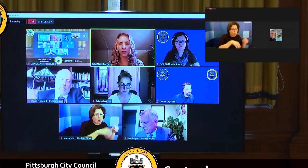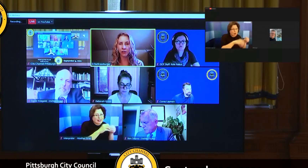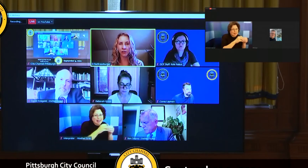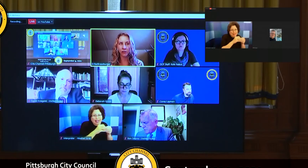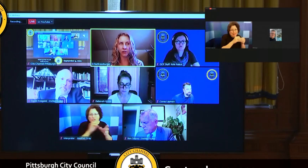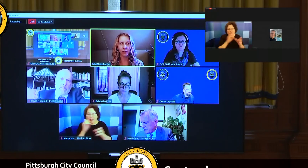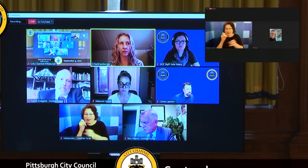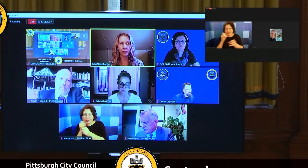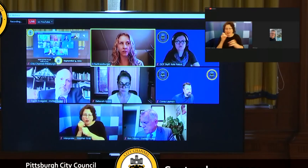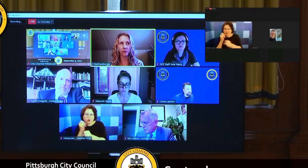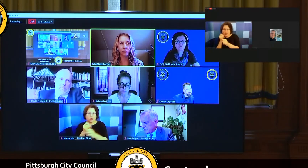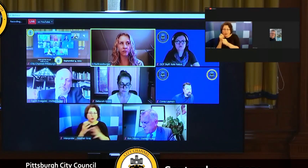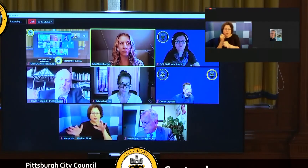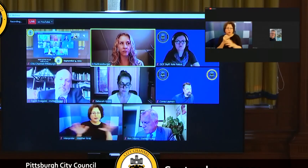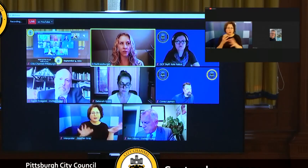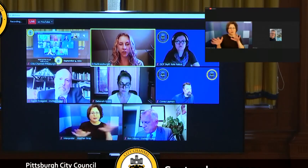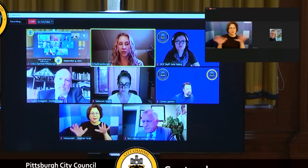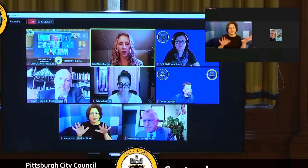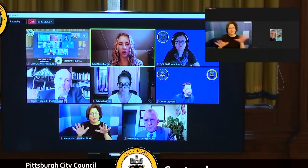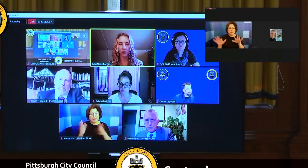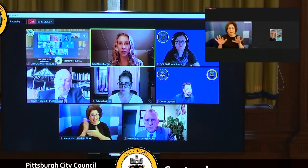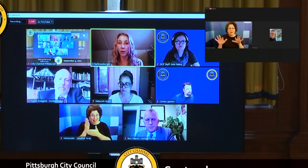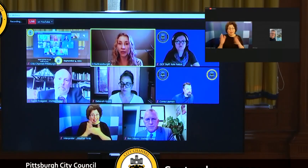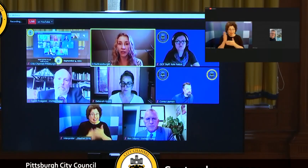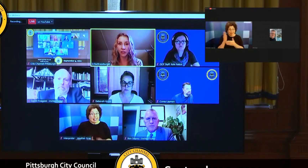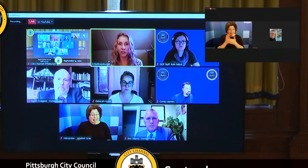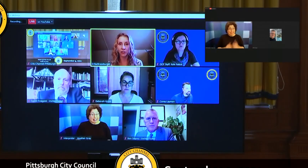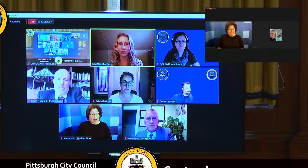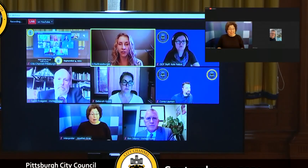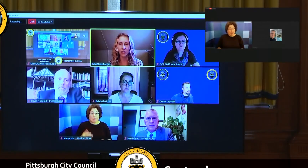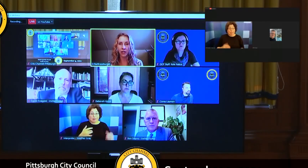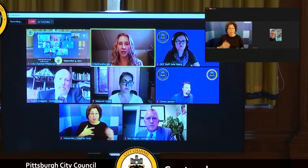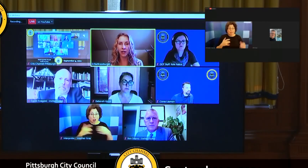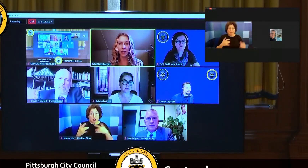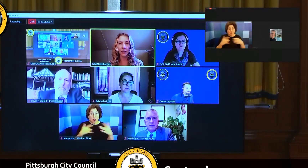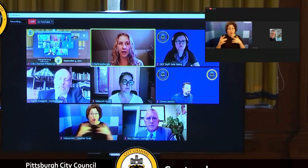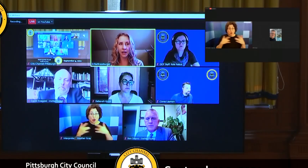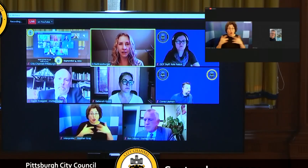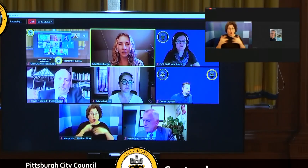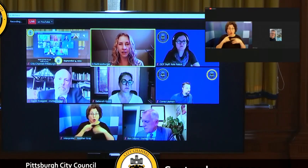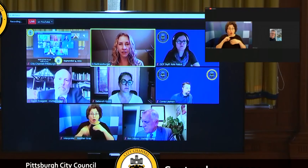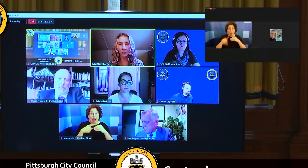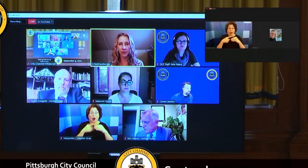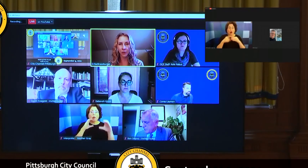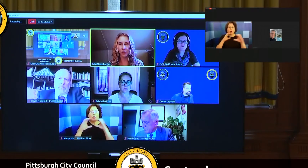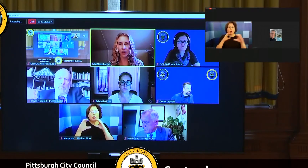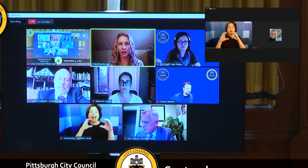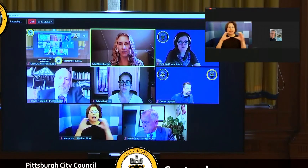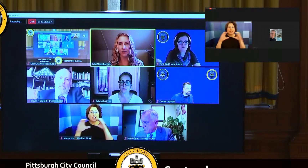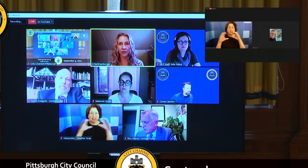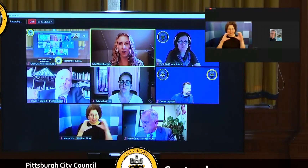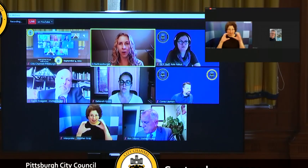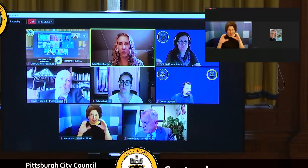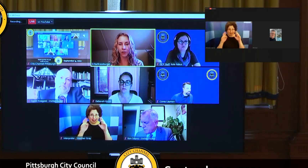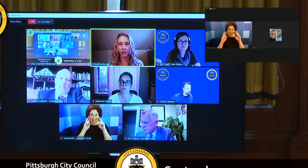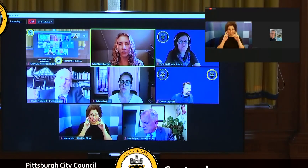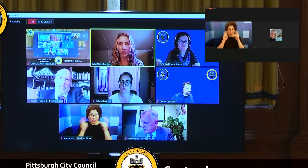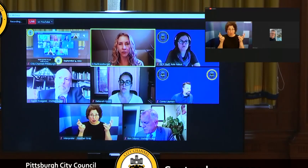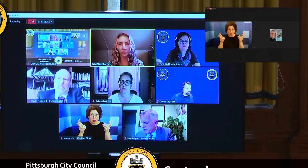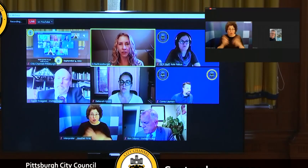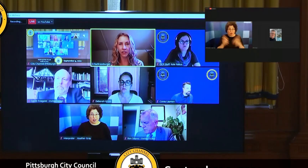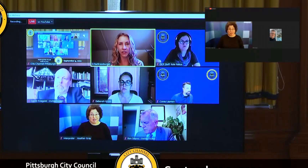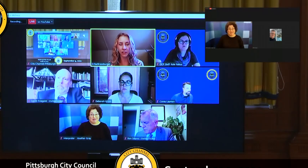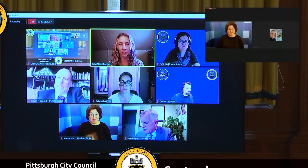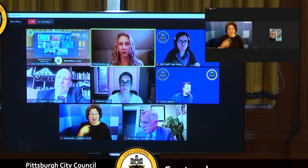I heard center on communication issues. And again, that's something that we have an opportunity to